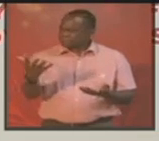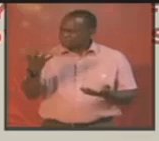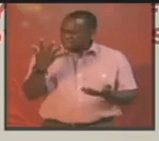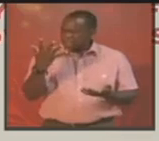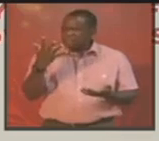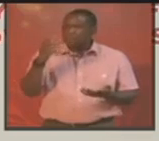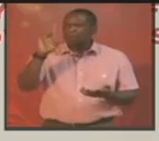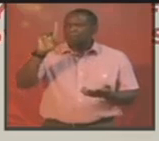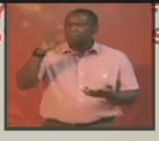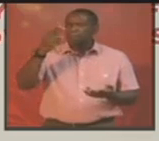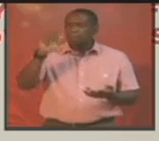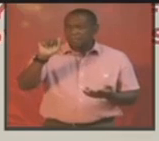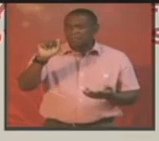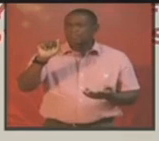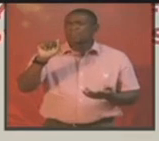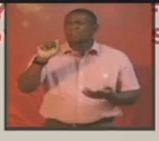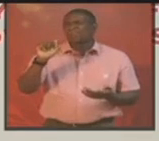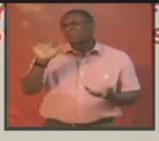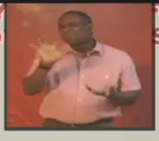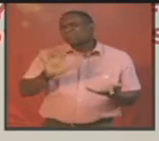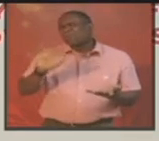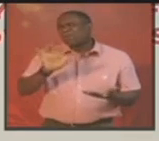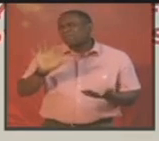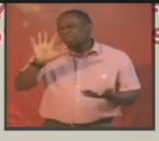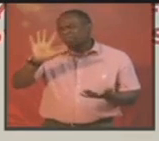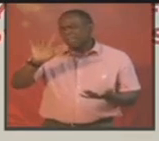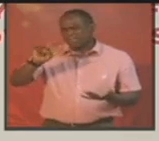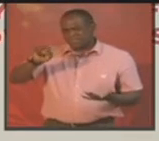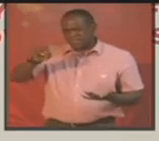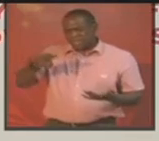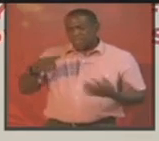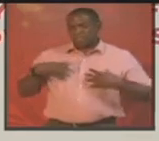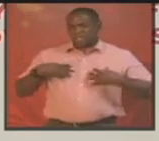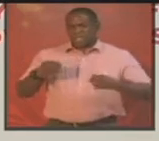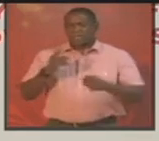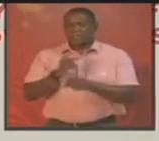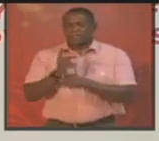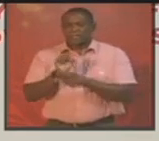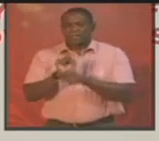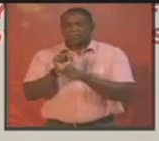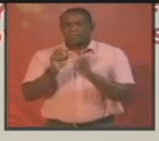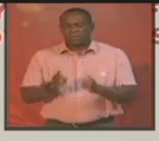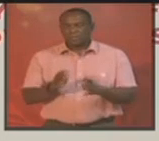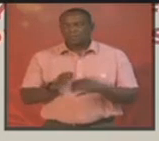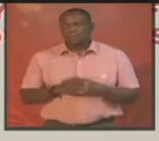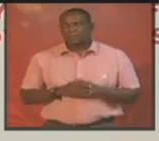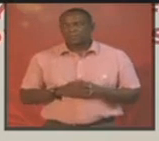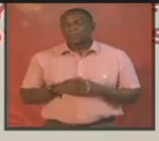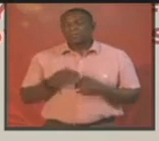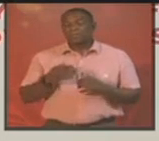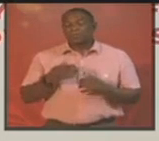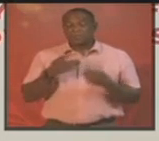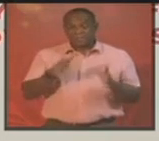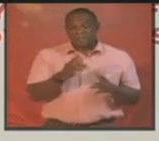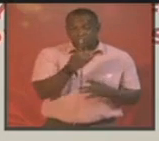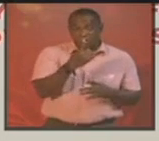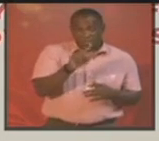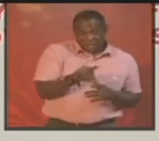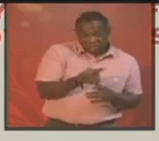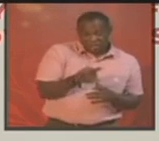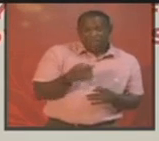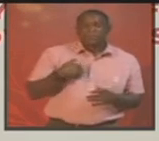5,000 frontline healthcare workers. So we have another 4,000 to take care of. Then we do other